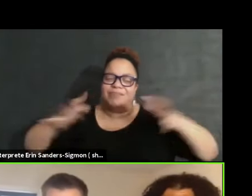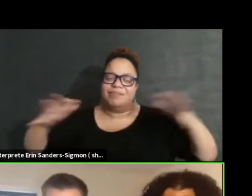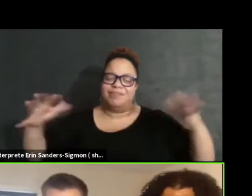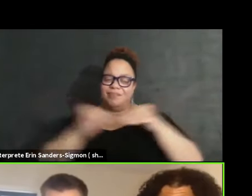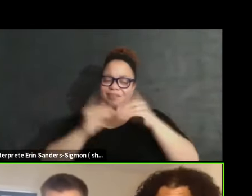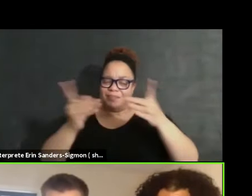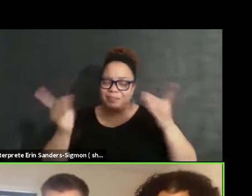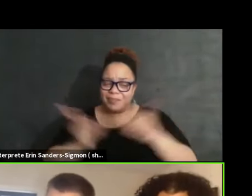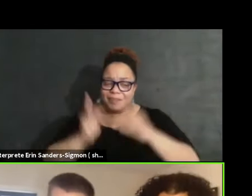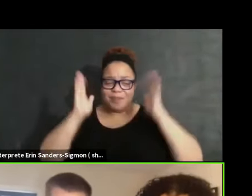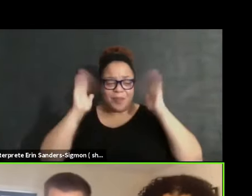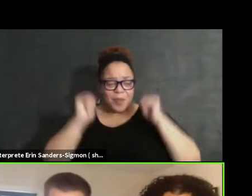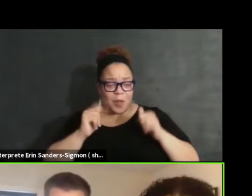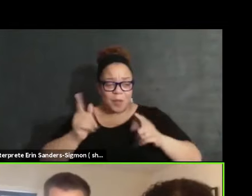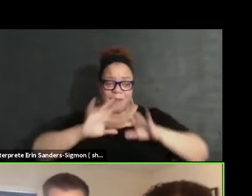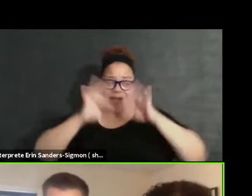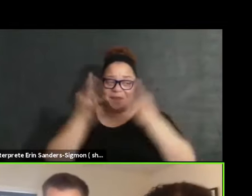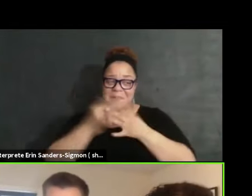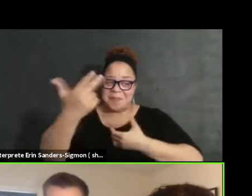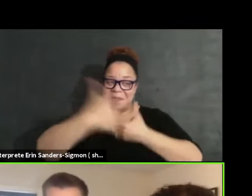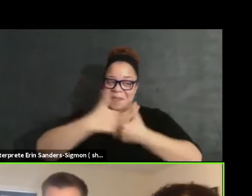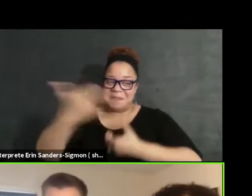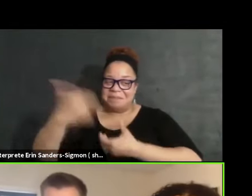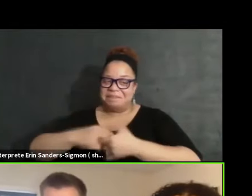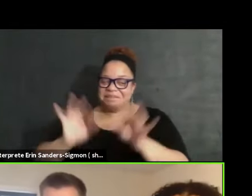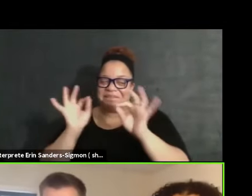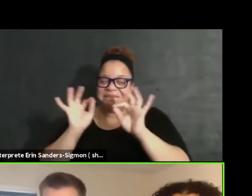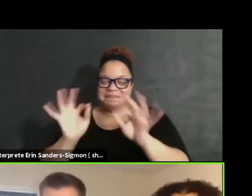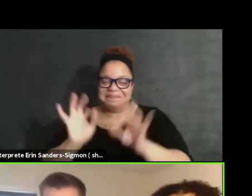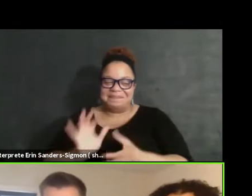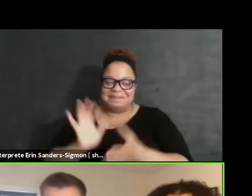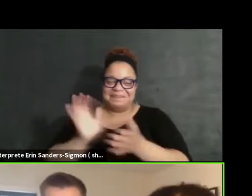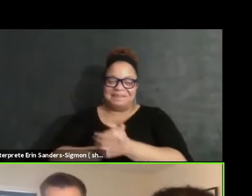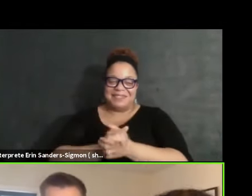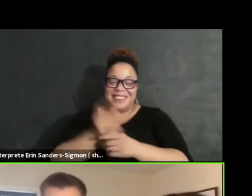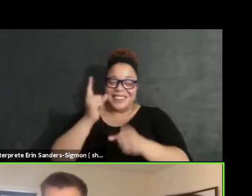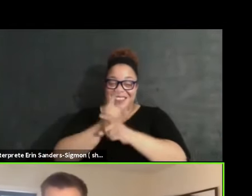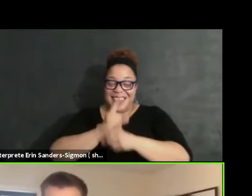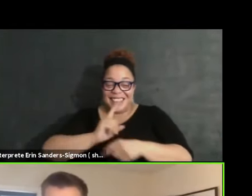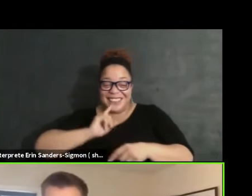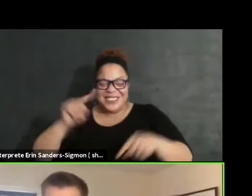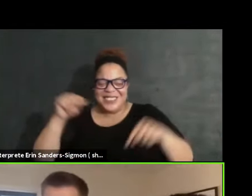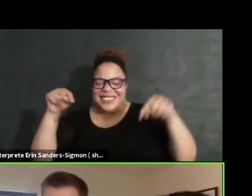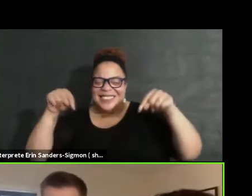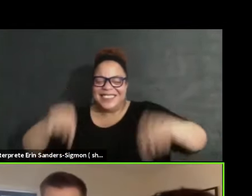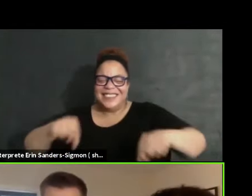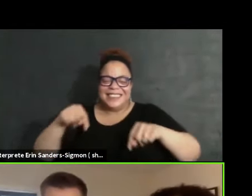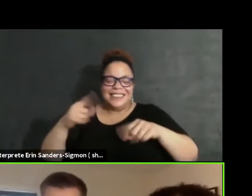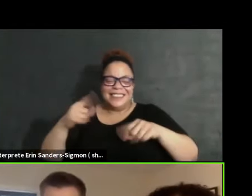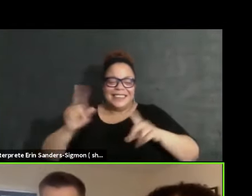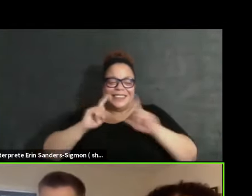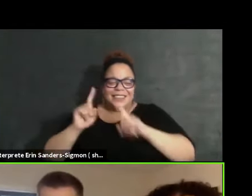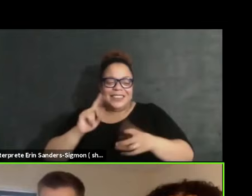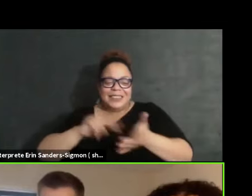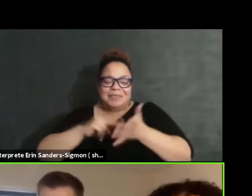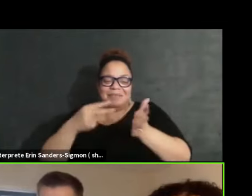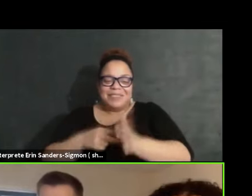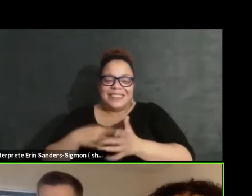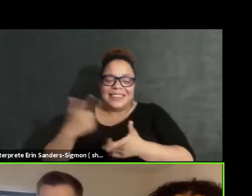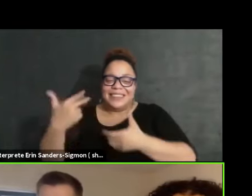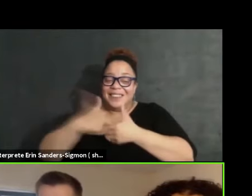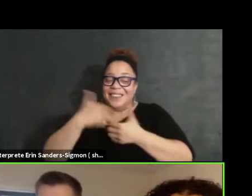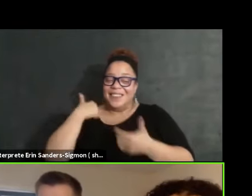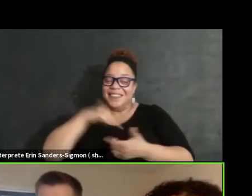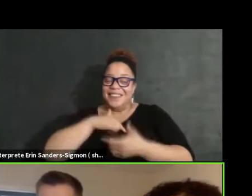essentially just continuing the thing Bamuthi instilled in both of us. Yeah, so yeah. The tradition just keeps going. We're just biting. We're just biting. At the end of the